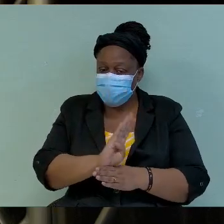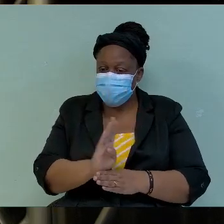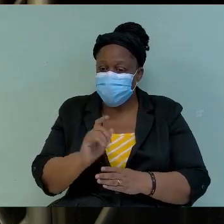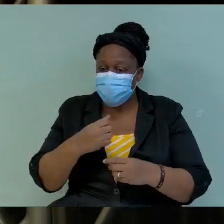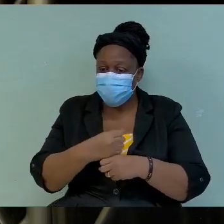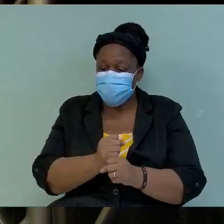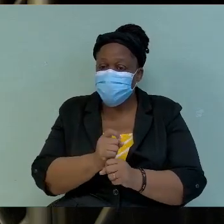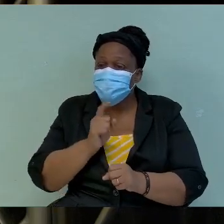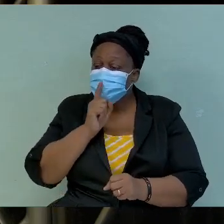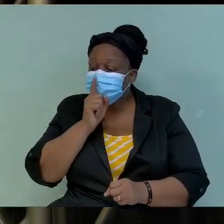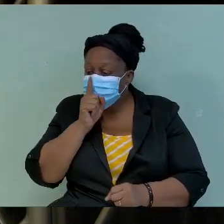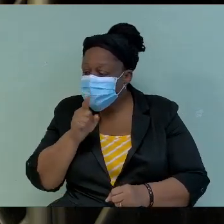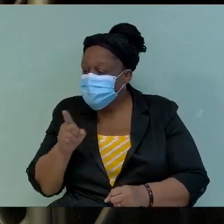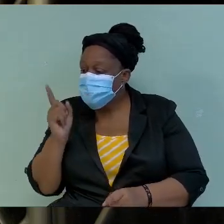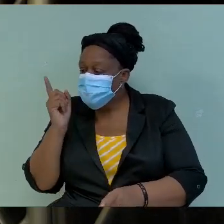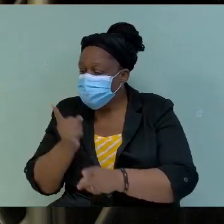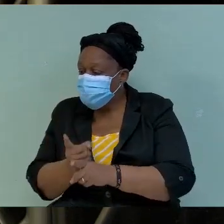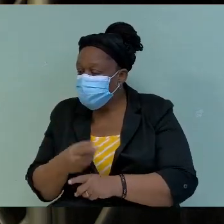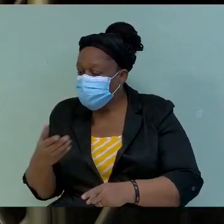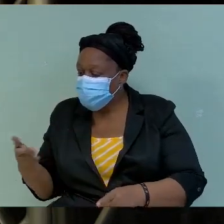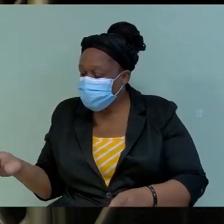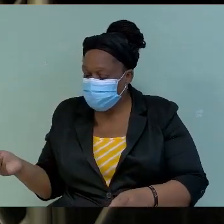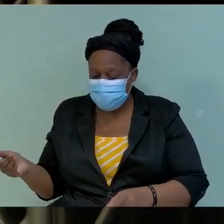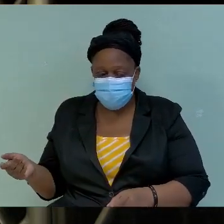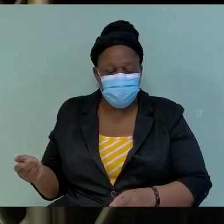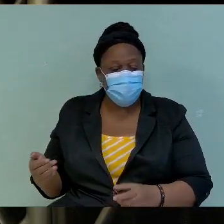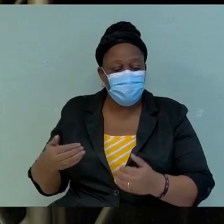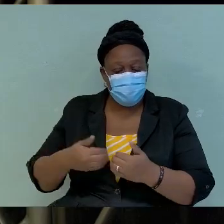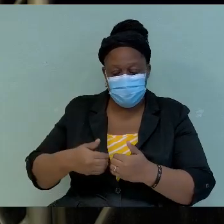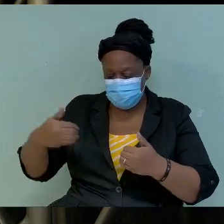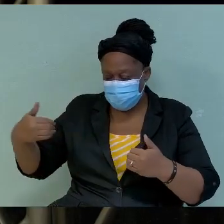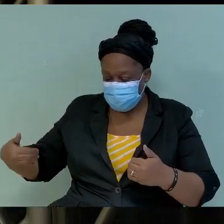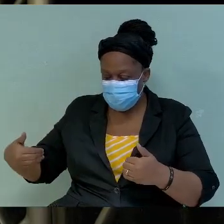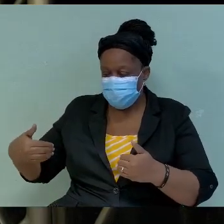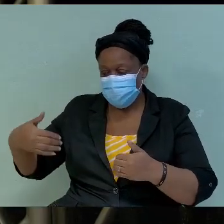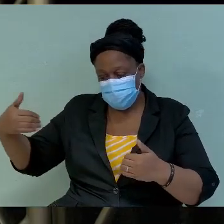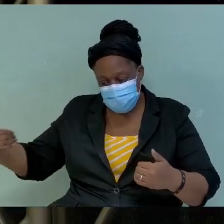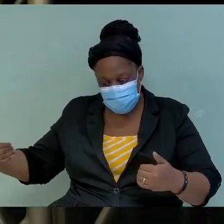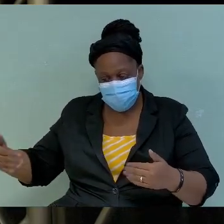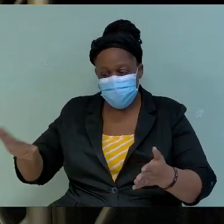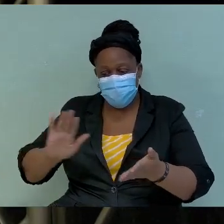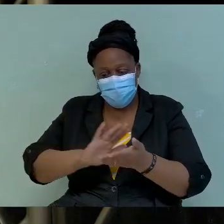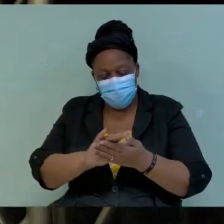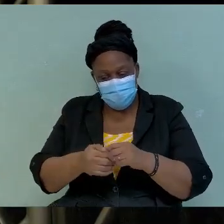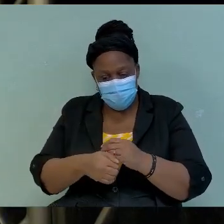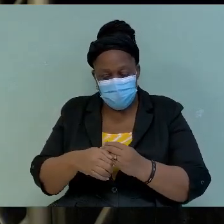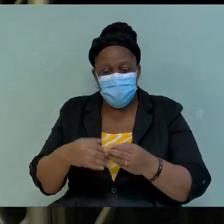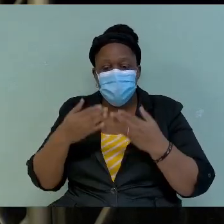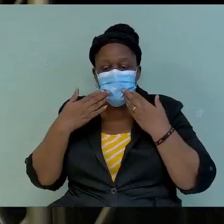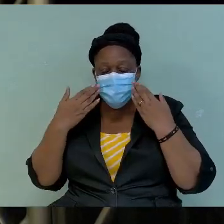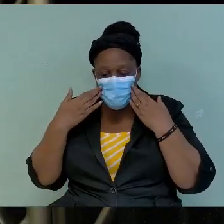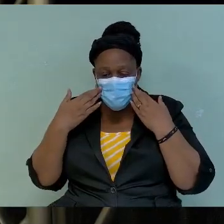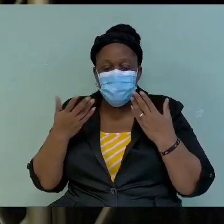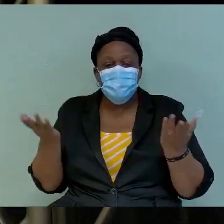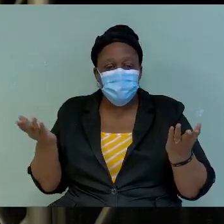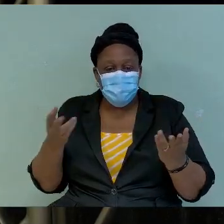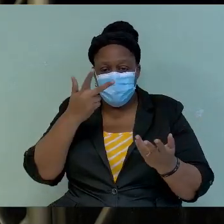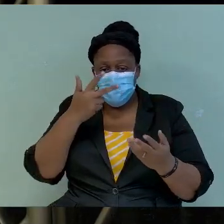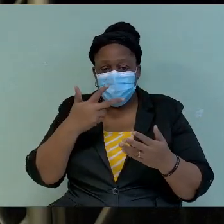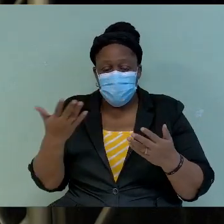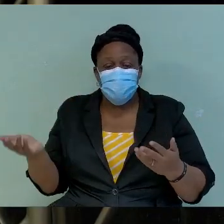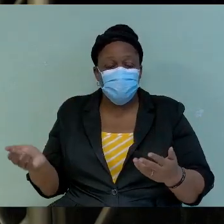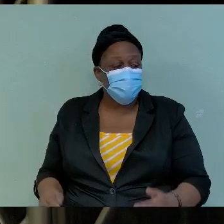are in compliance with SRO 15 of 2020. So from next week, as I told you